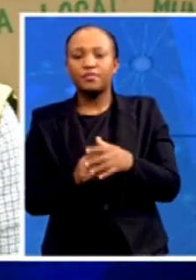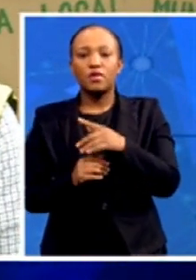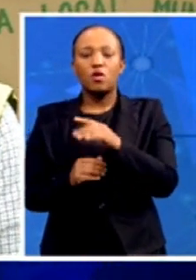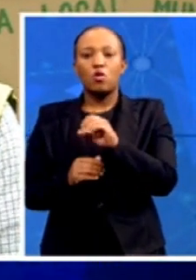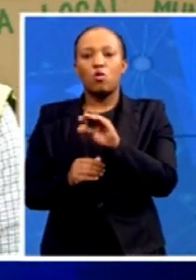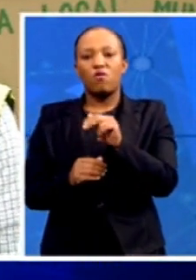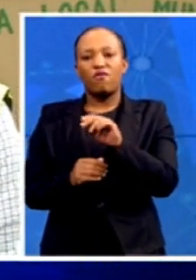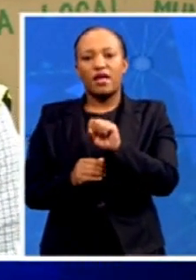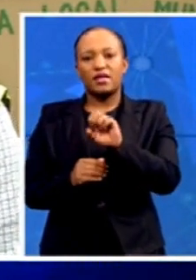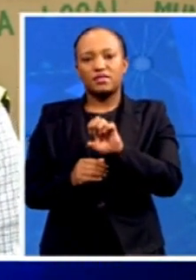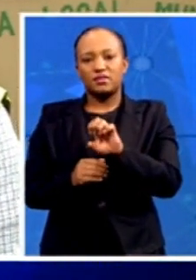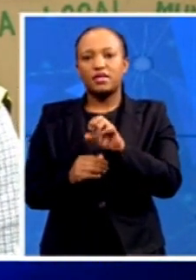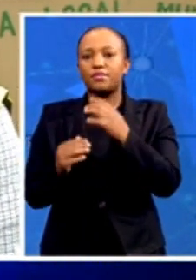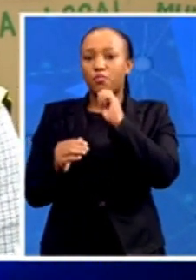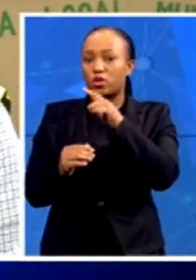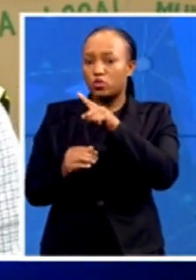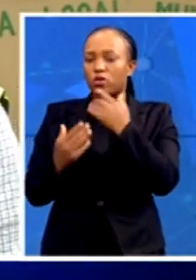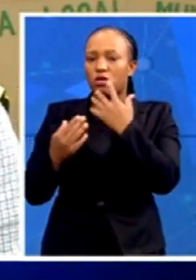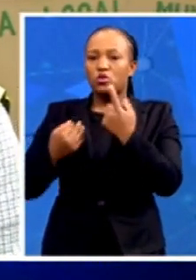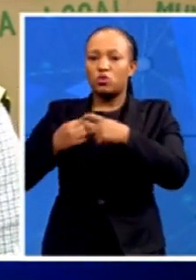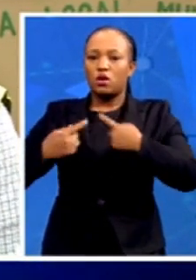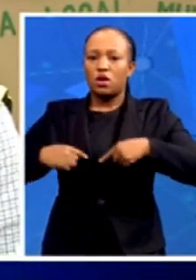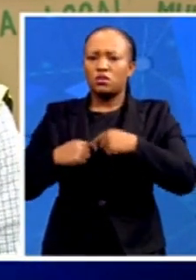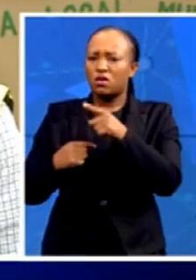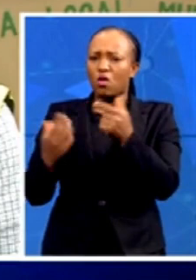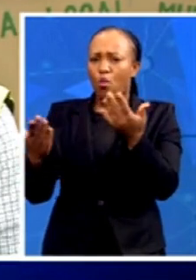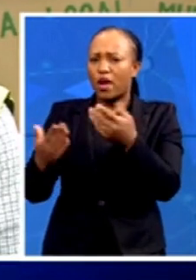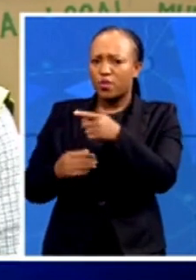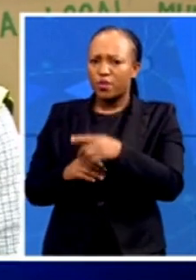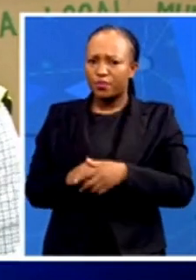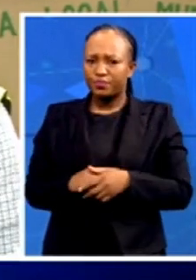us. Where exactly are you and what's happening? Has the march started yet?